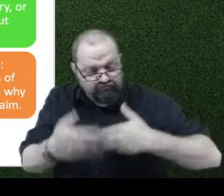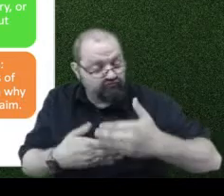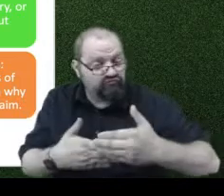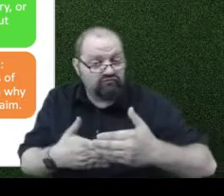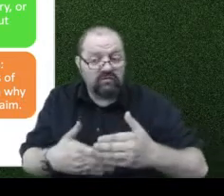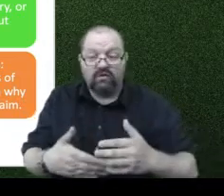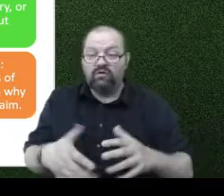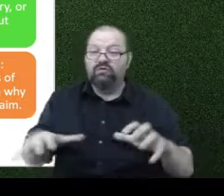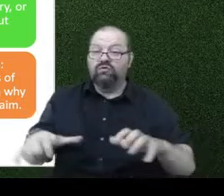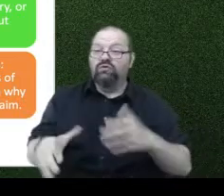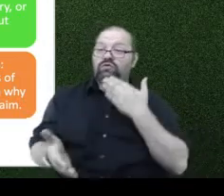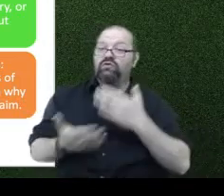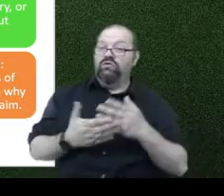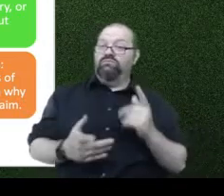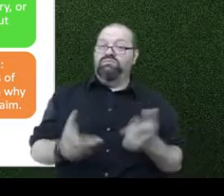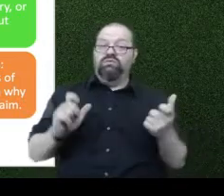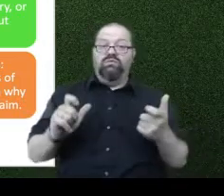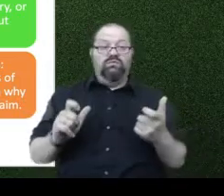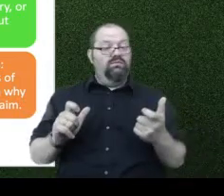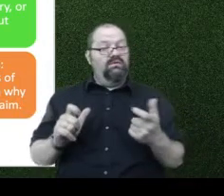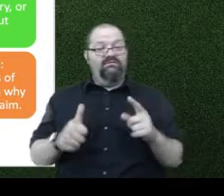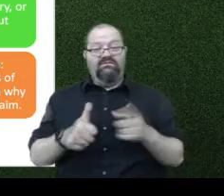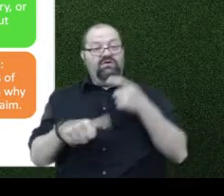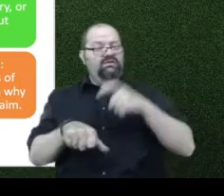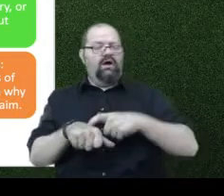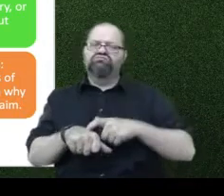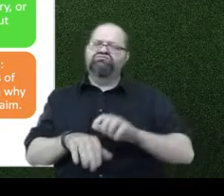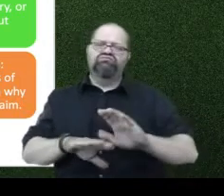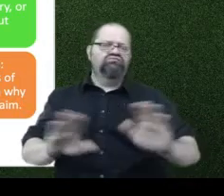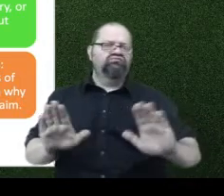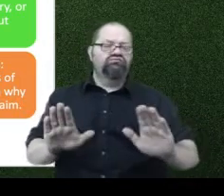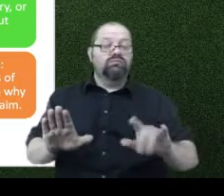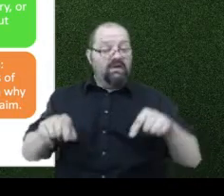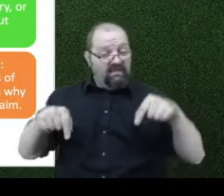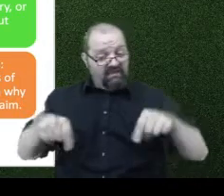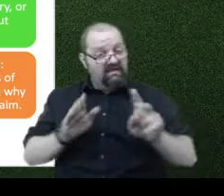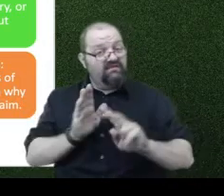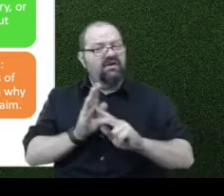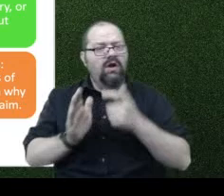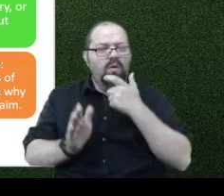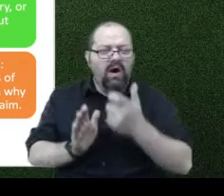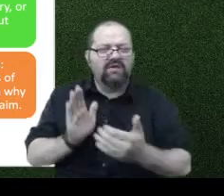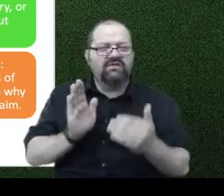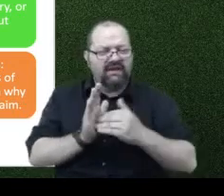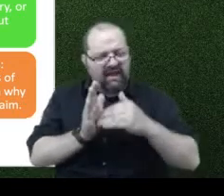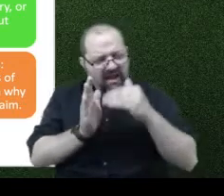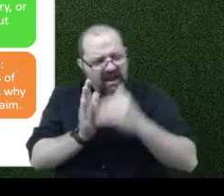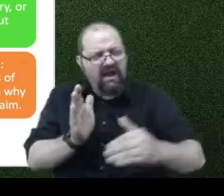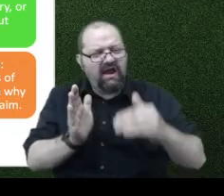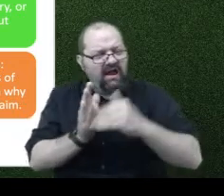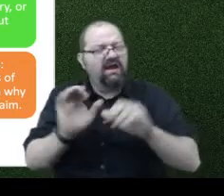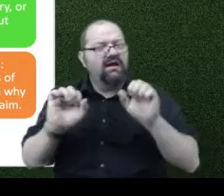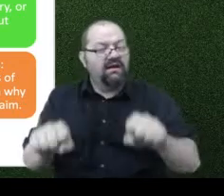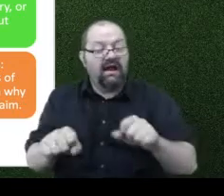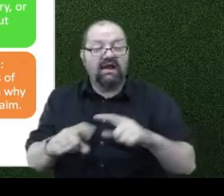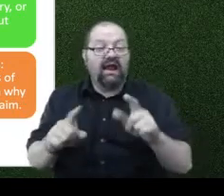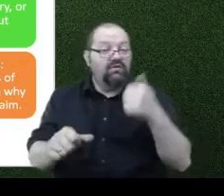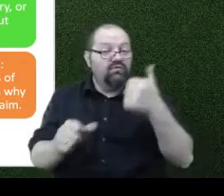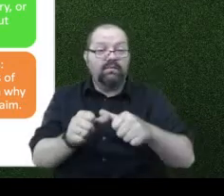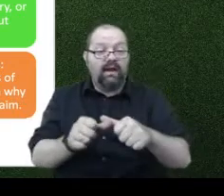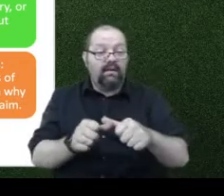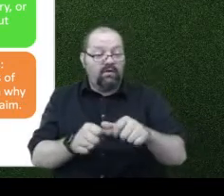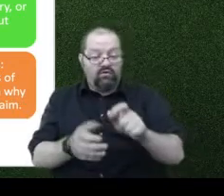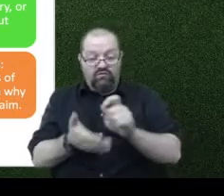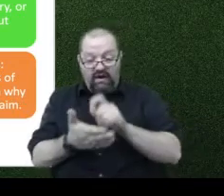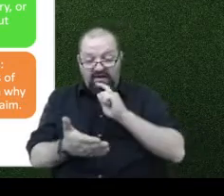of it immediately, don't get discouraged. Watch this video again whenever you like, and remember that writing is not magic. Writing is a